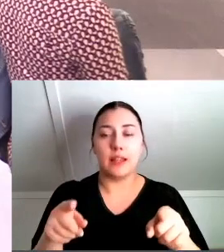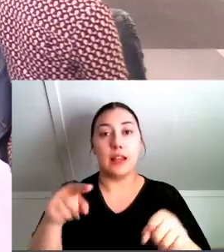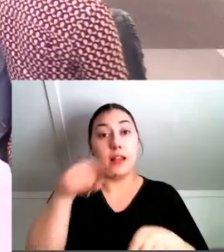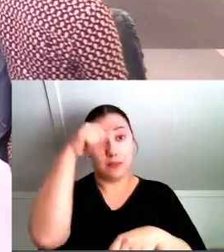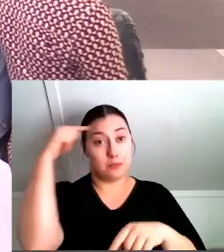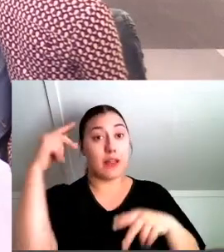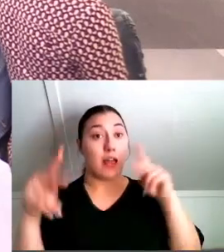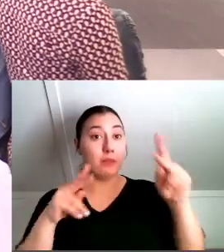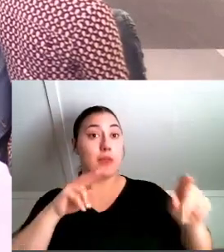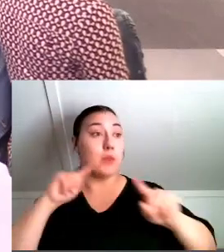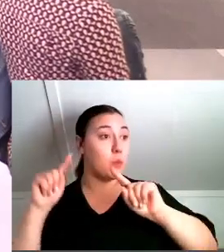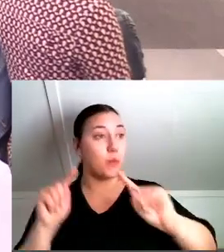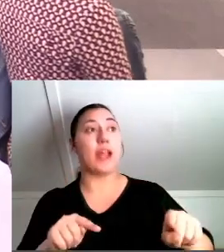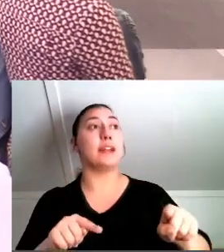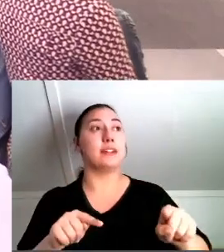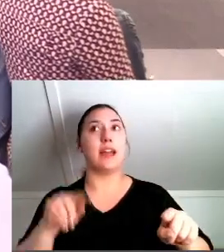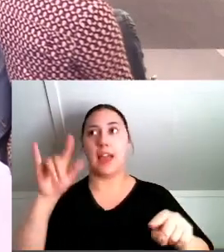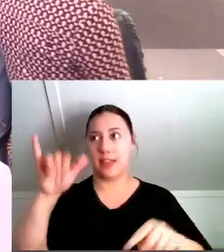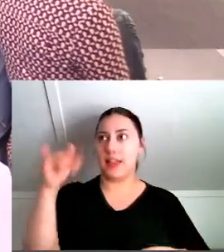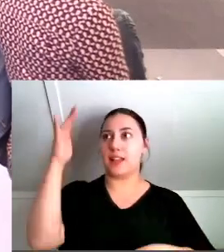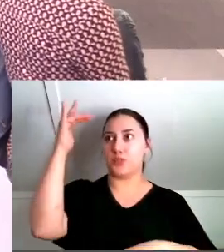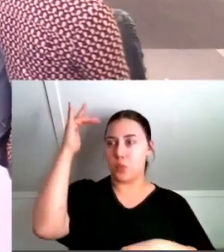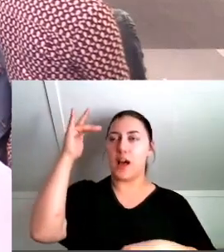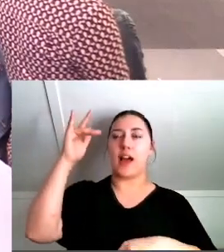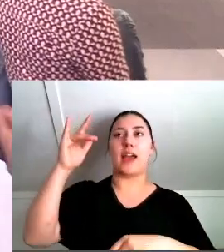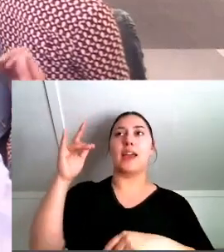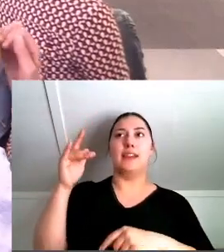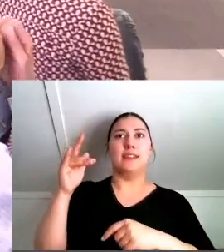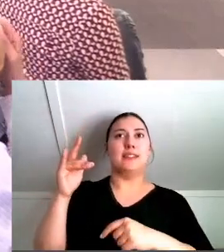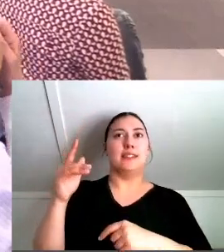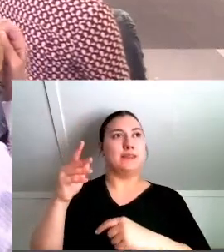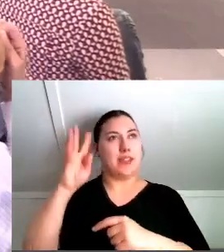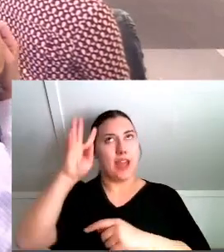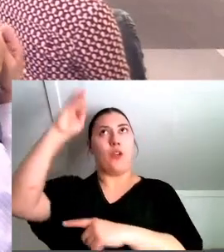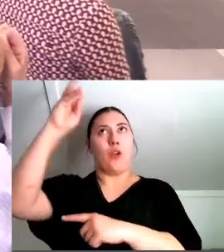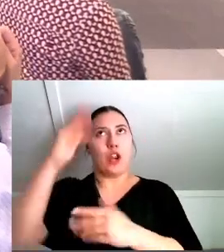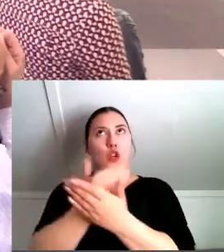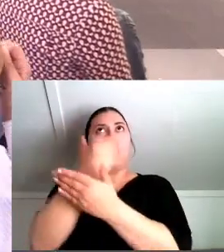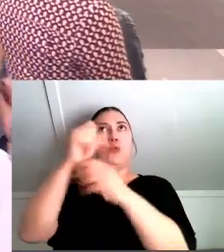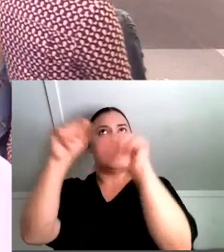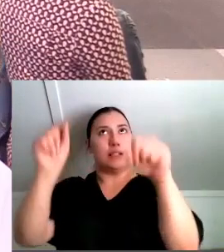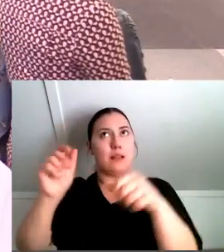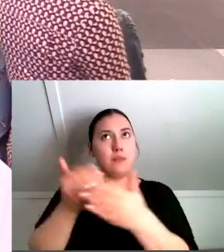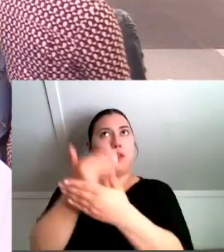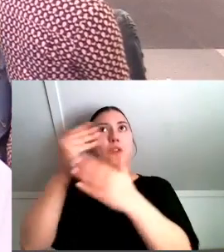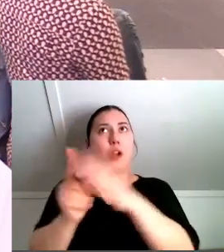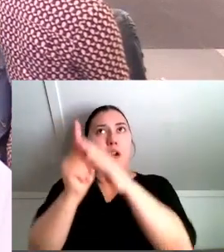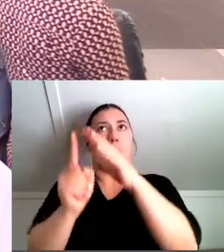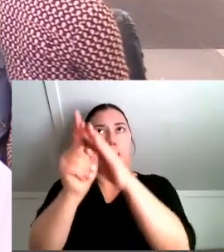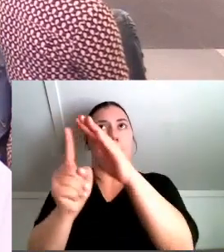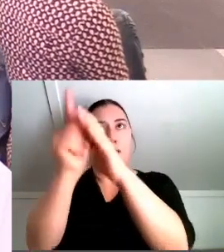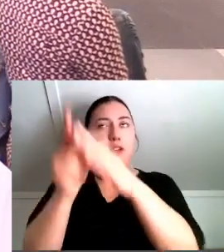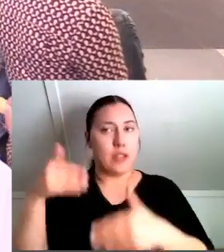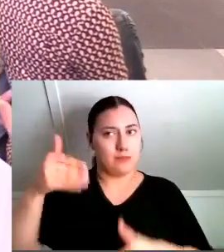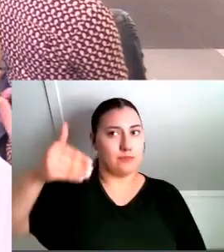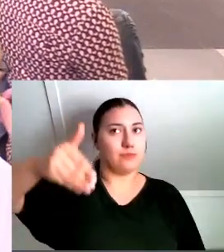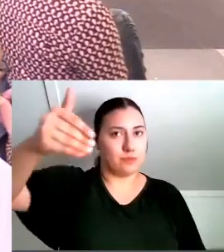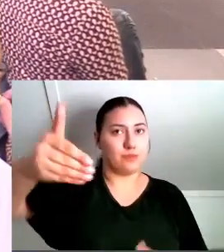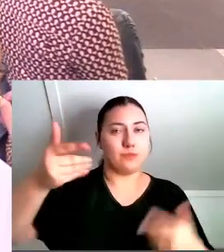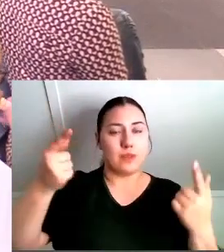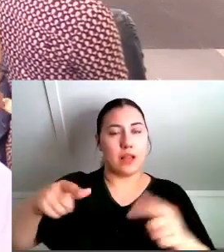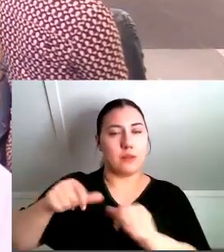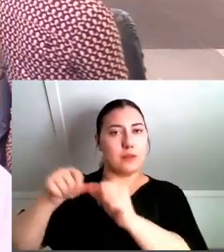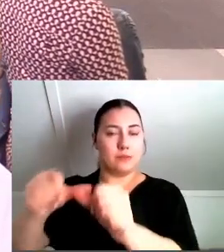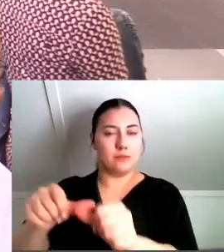came up with something else. So it's interesting because when I was working with students, we could